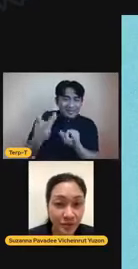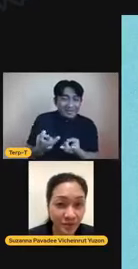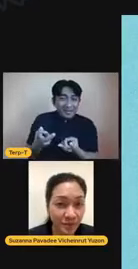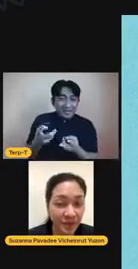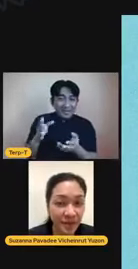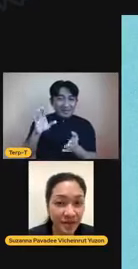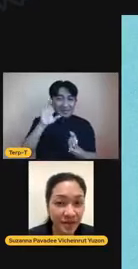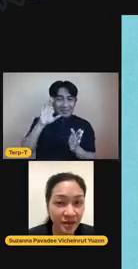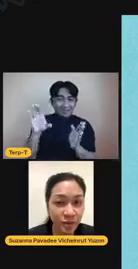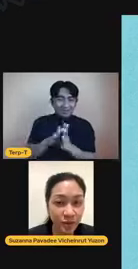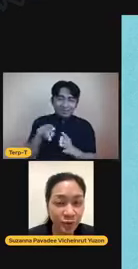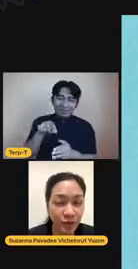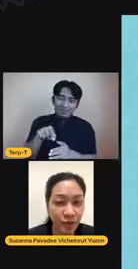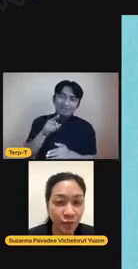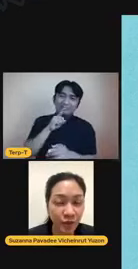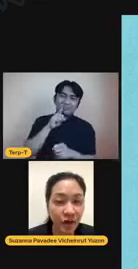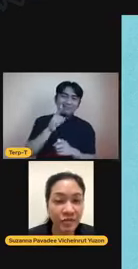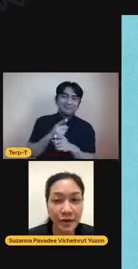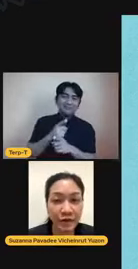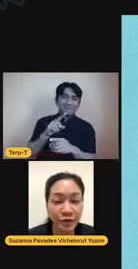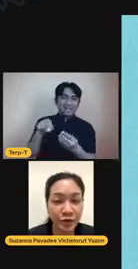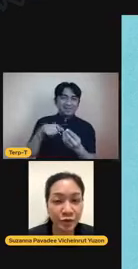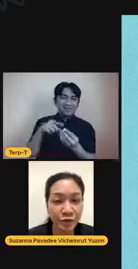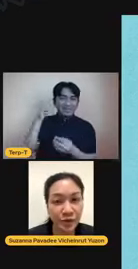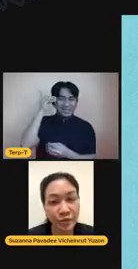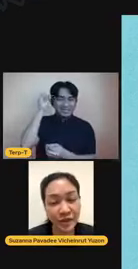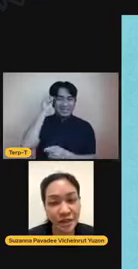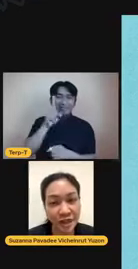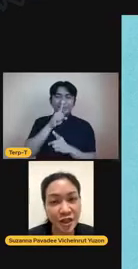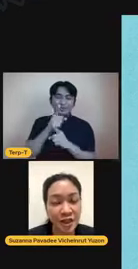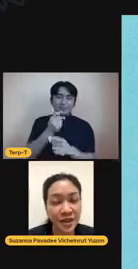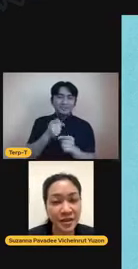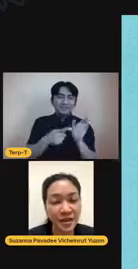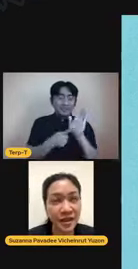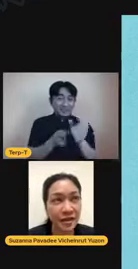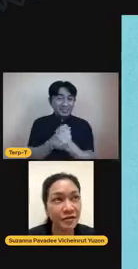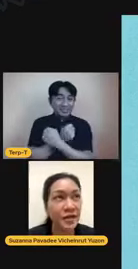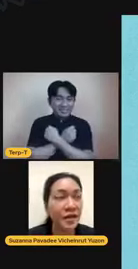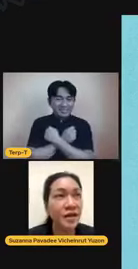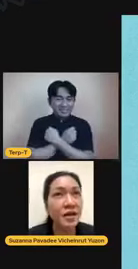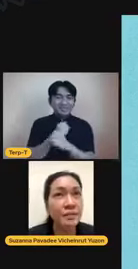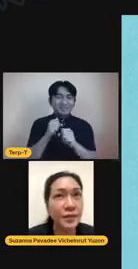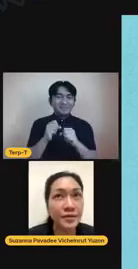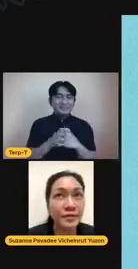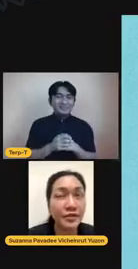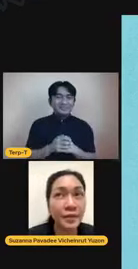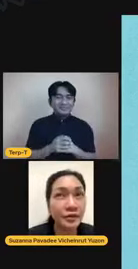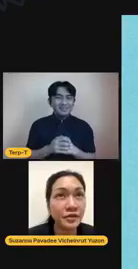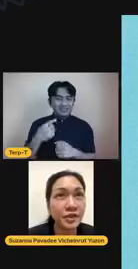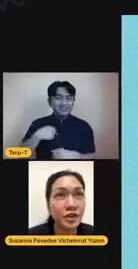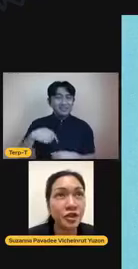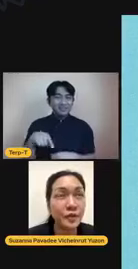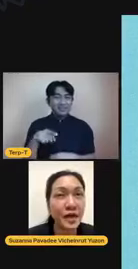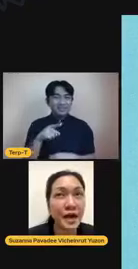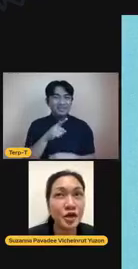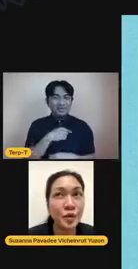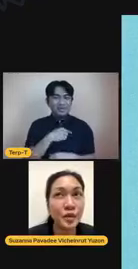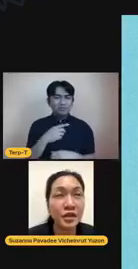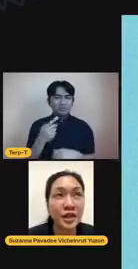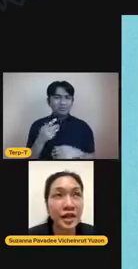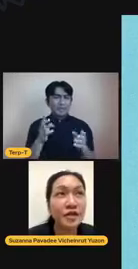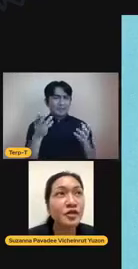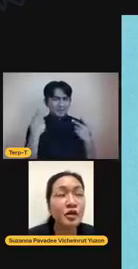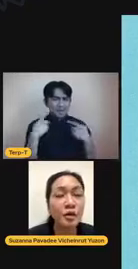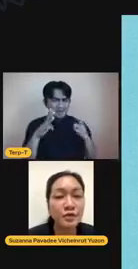Down syndrome is something that, you know, we love about her. We wouldn't want to change anything other than maybe some of the medical issues, but the